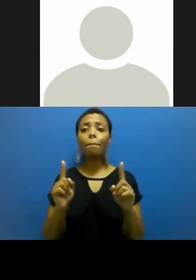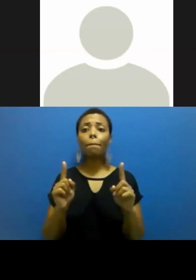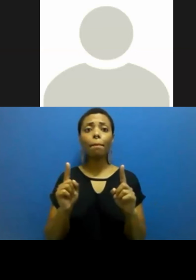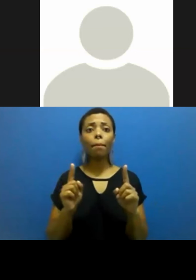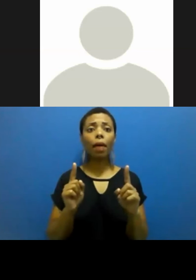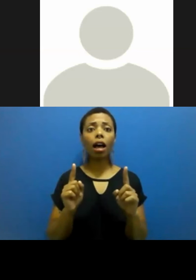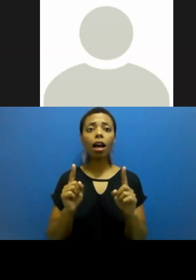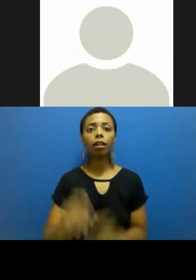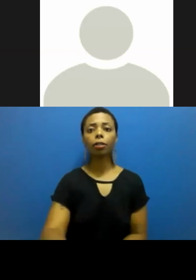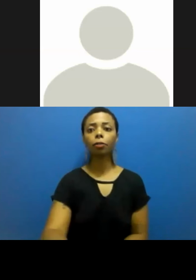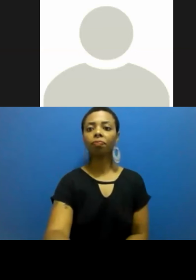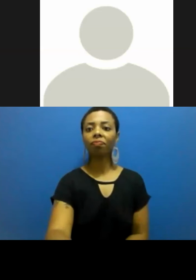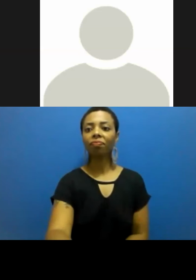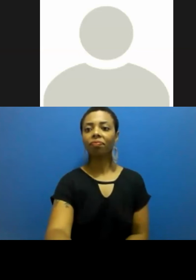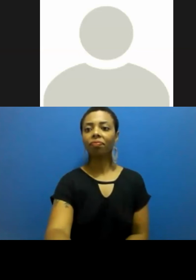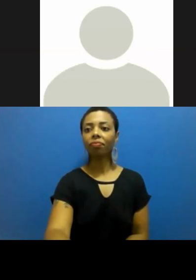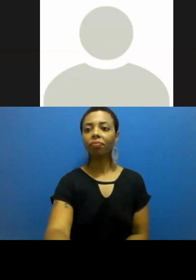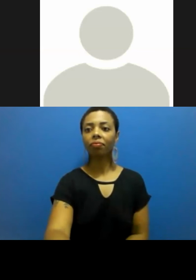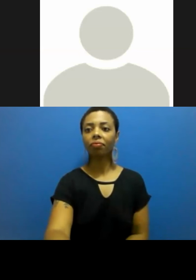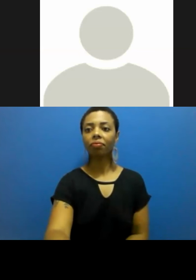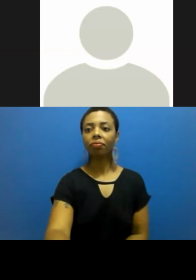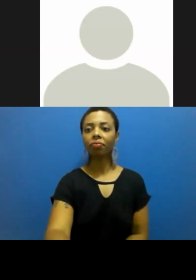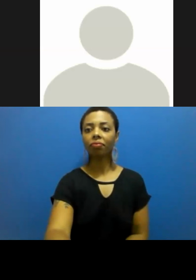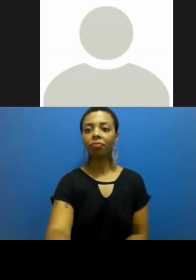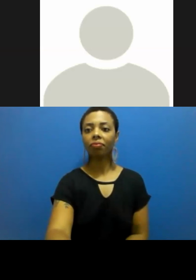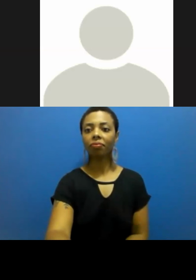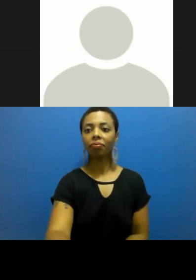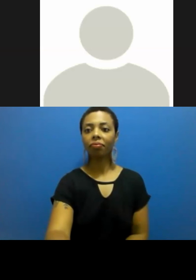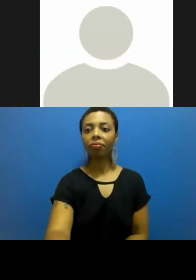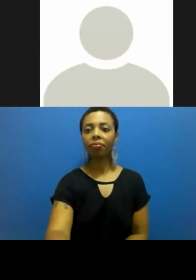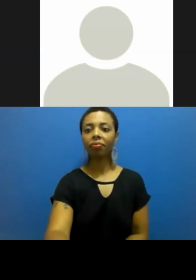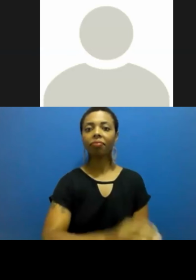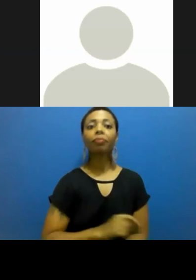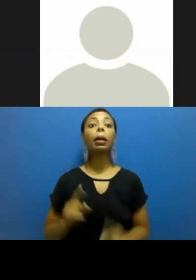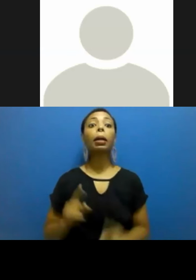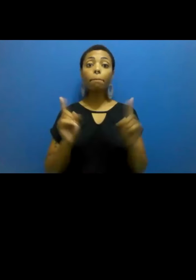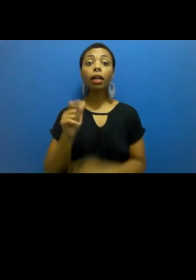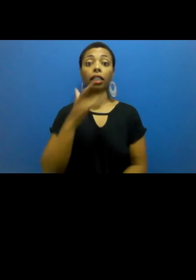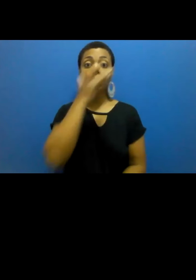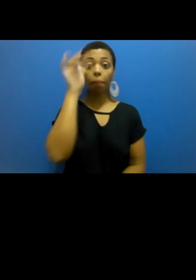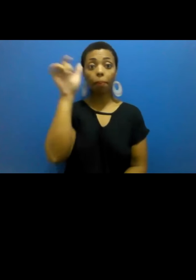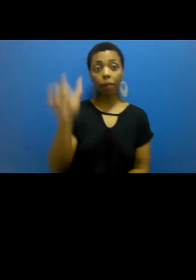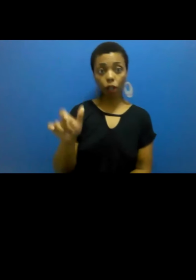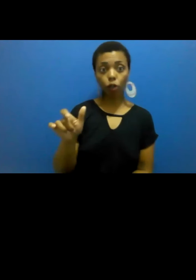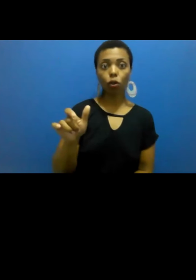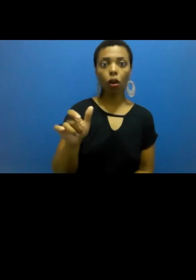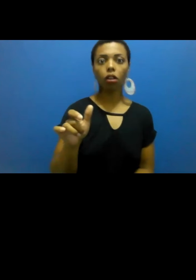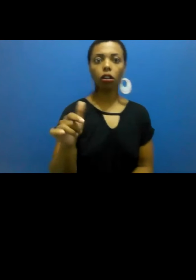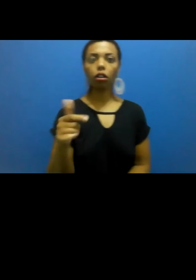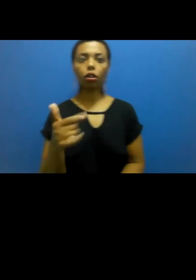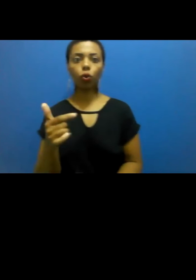guide or this person is not in front, but more one-on-one, like